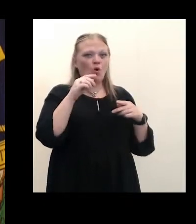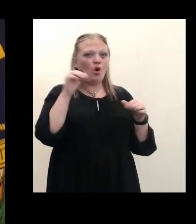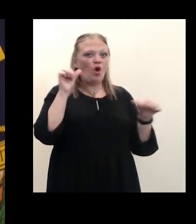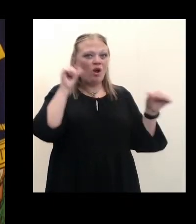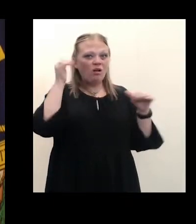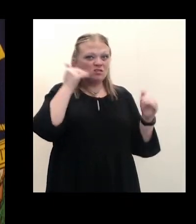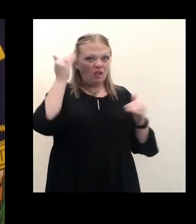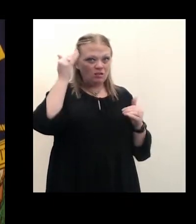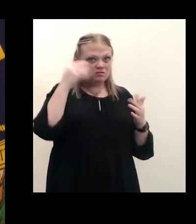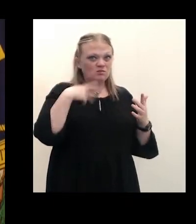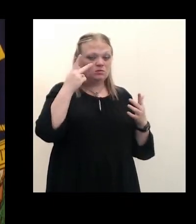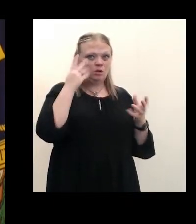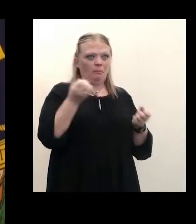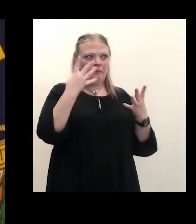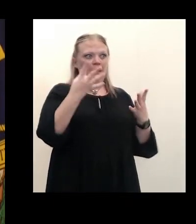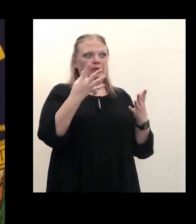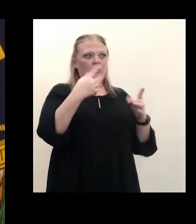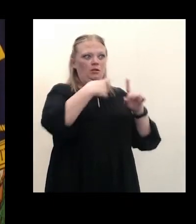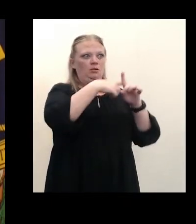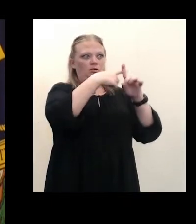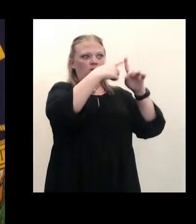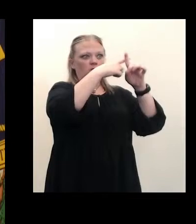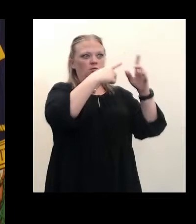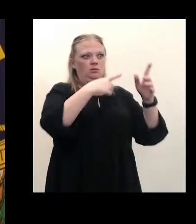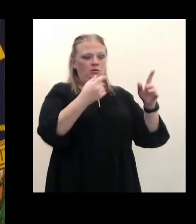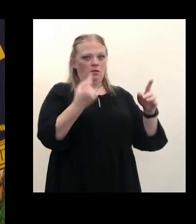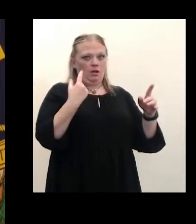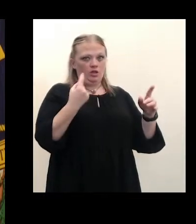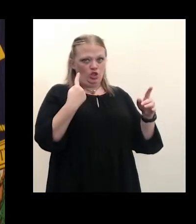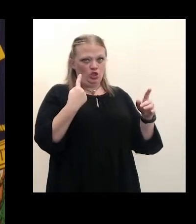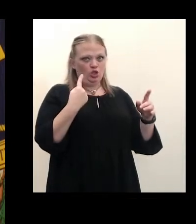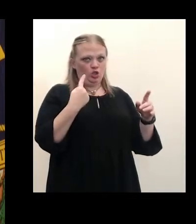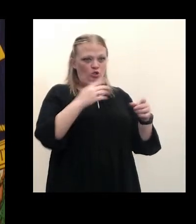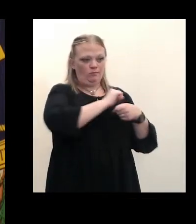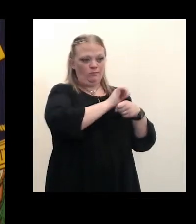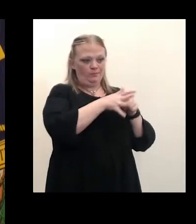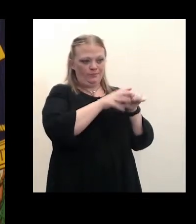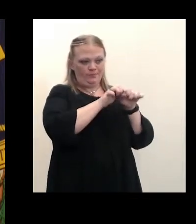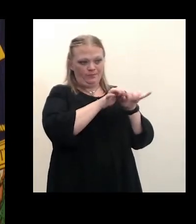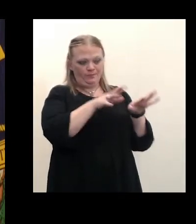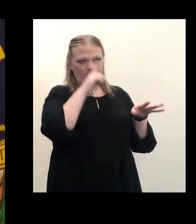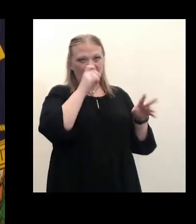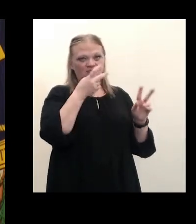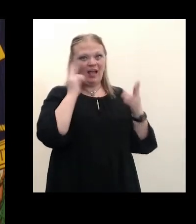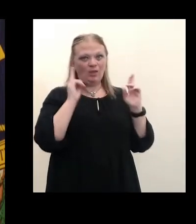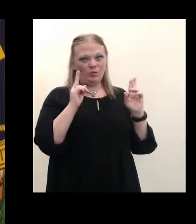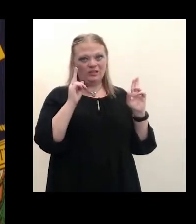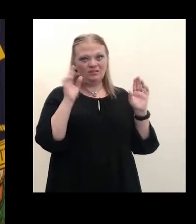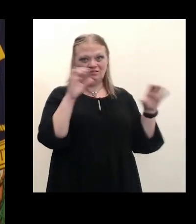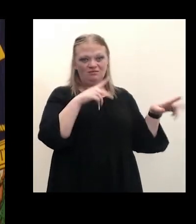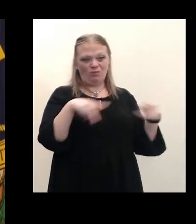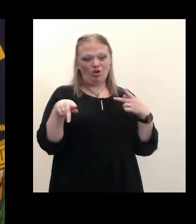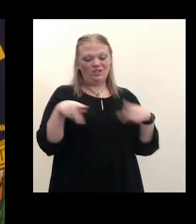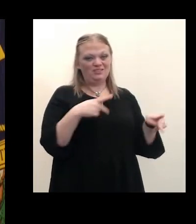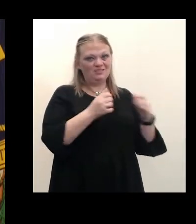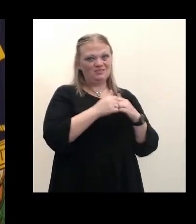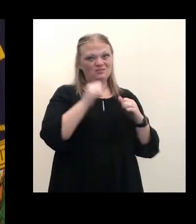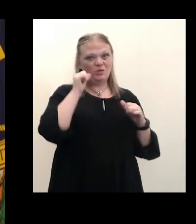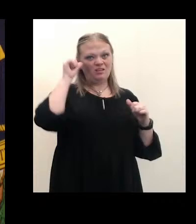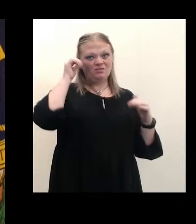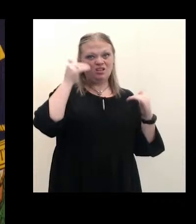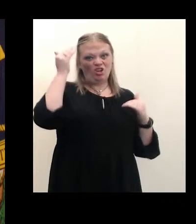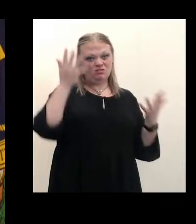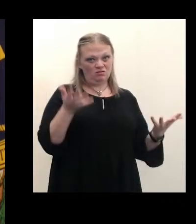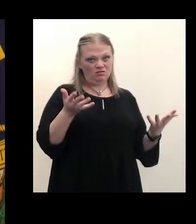of cases last year in which there seemed to be COVID-19 transmission with regards to Halloween parties among adults. Now, with the